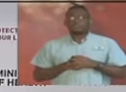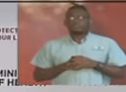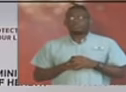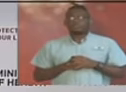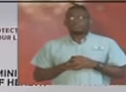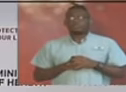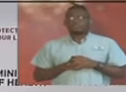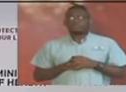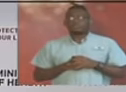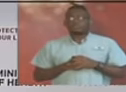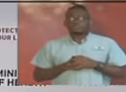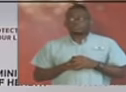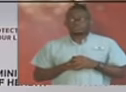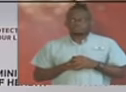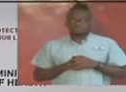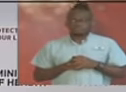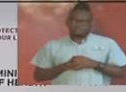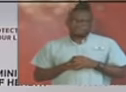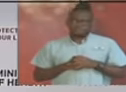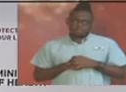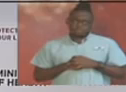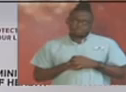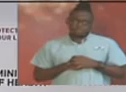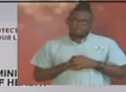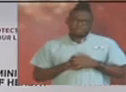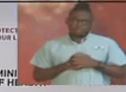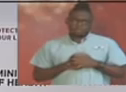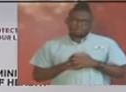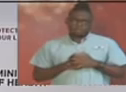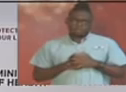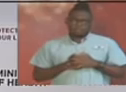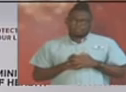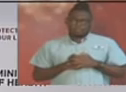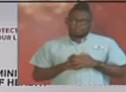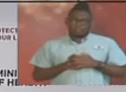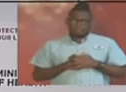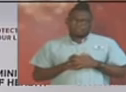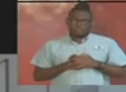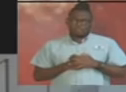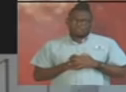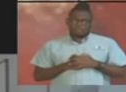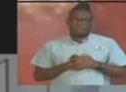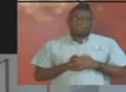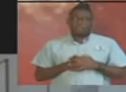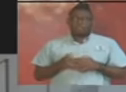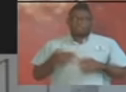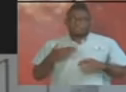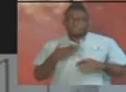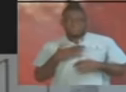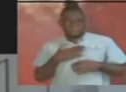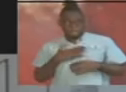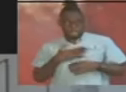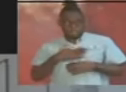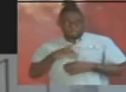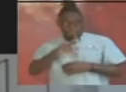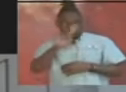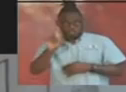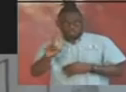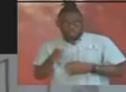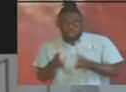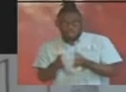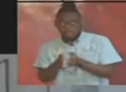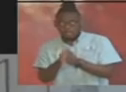Please go ahead and pose your questions. We can hear you. Yes, you're hearing me. Okay, Yes. great. My question follows up on Ms. Wilson's question.